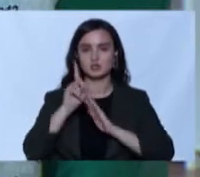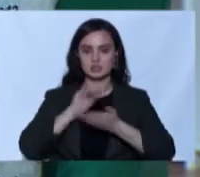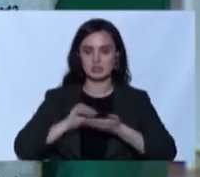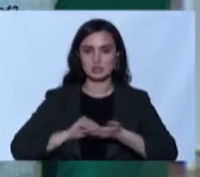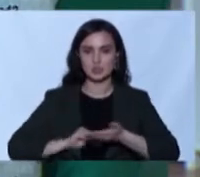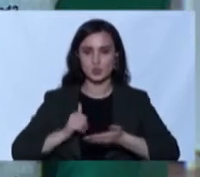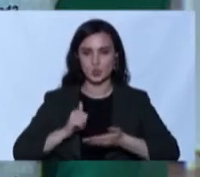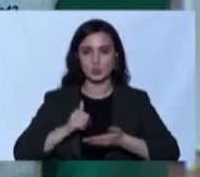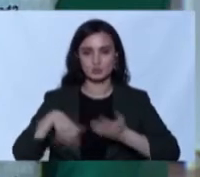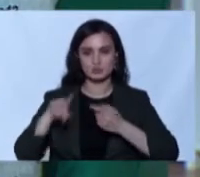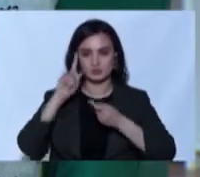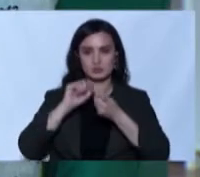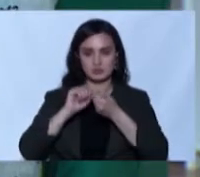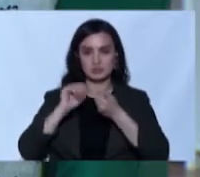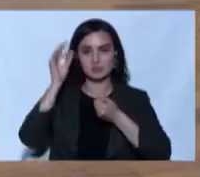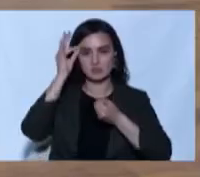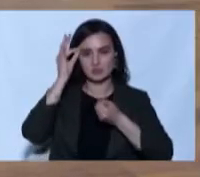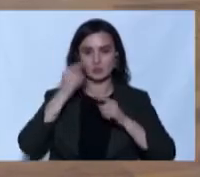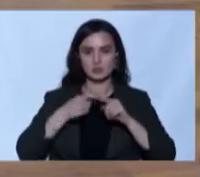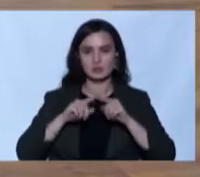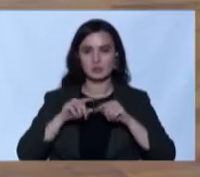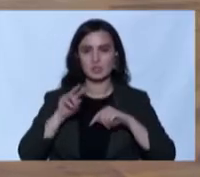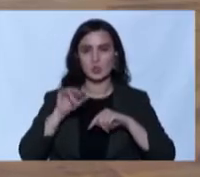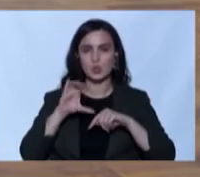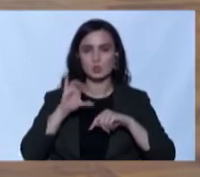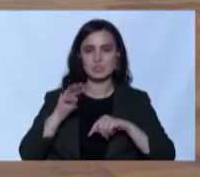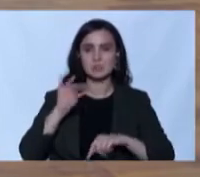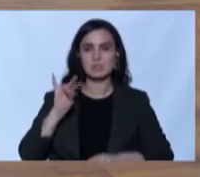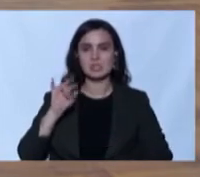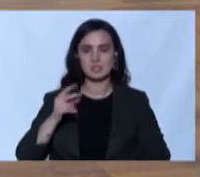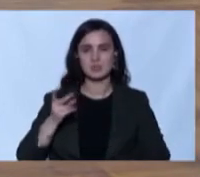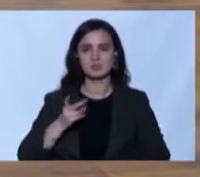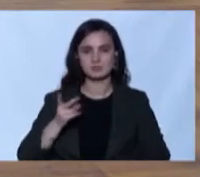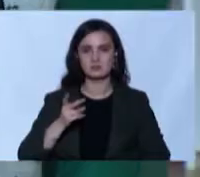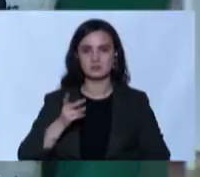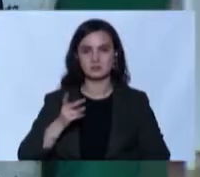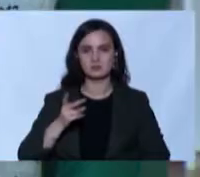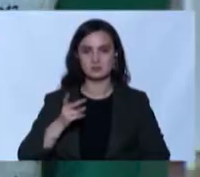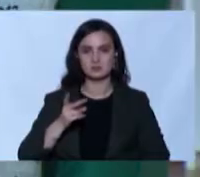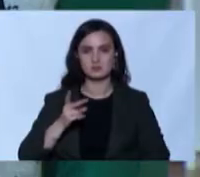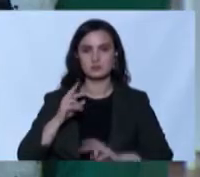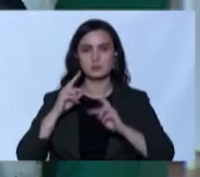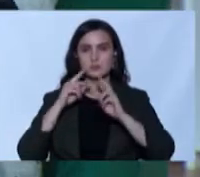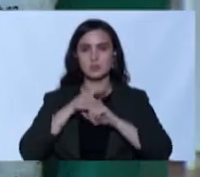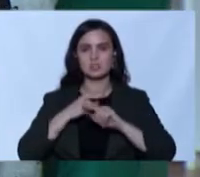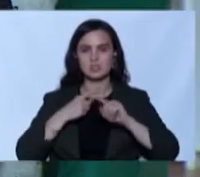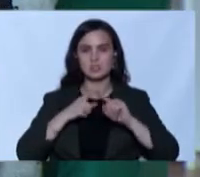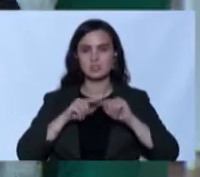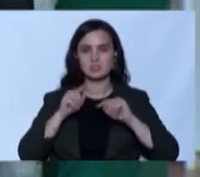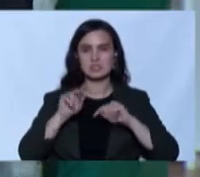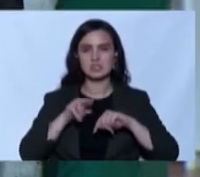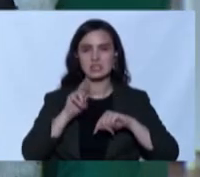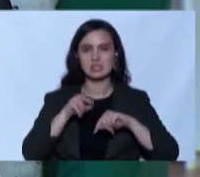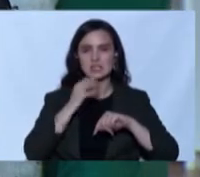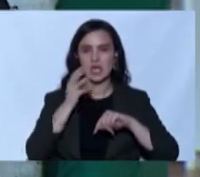the book. If we can remember when Mina and Lucy get possessed by Dracula, when they become weak, when